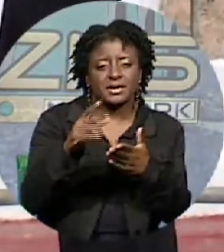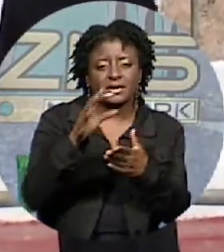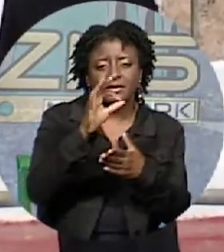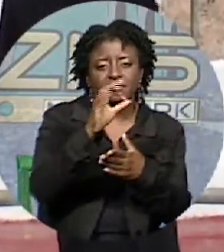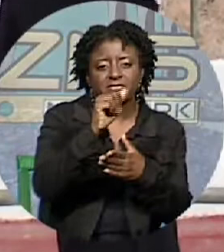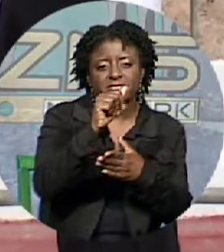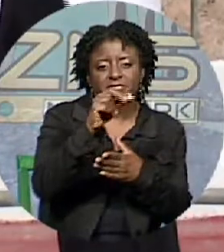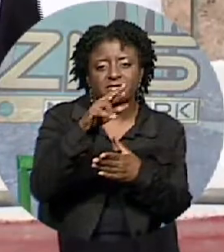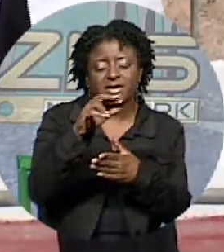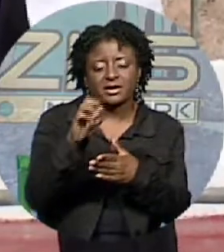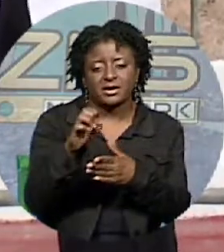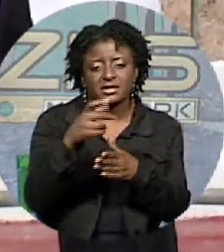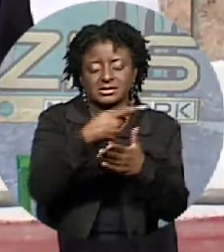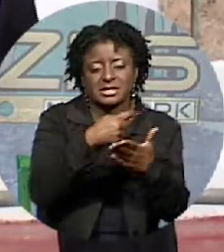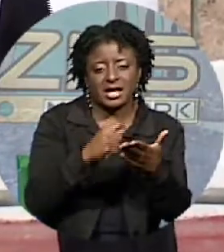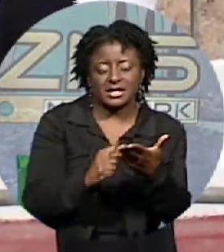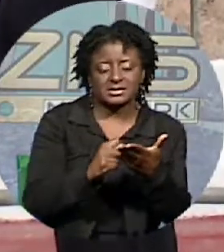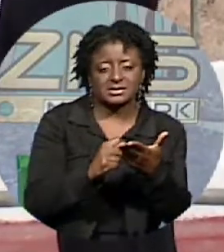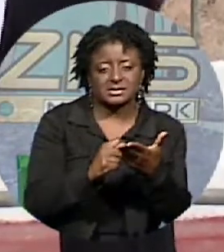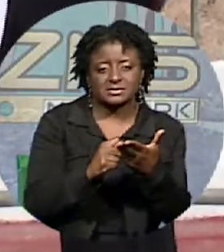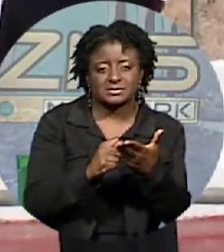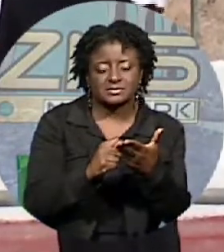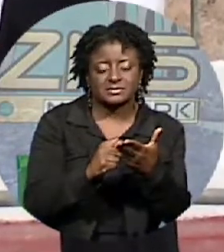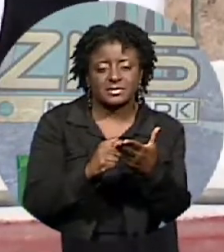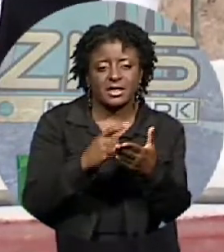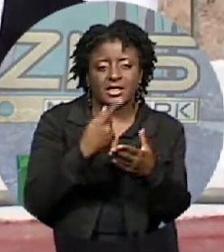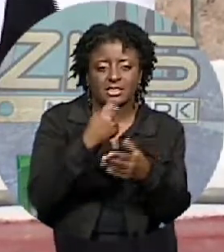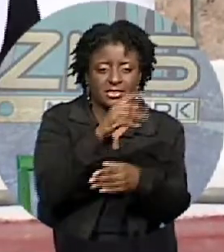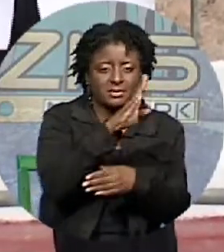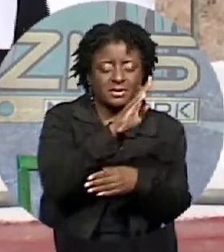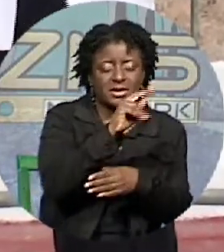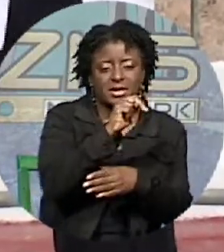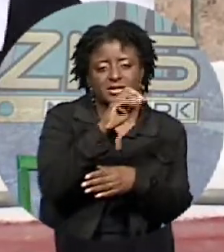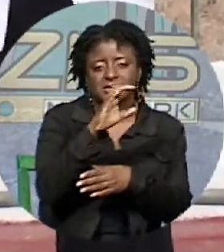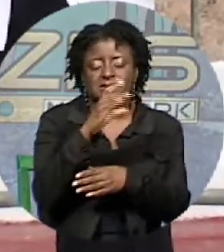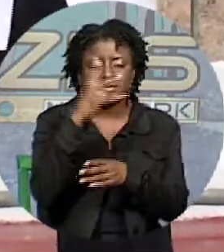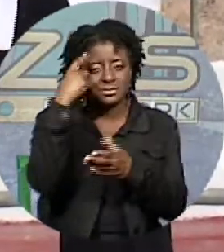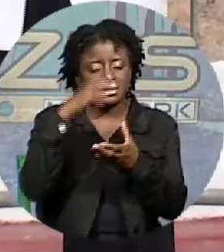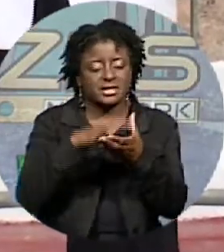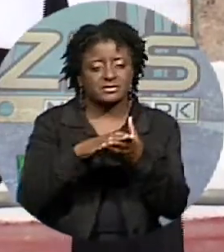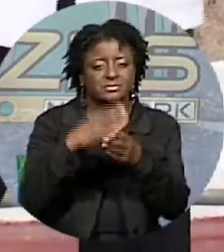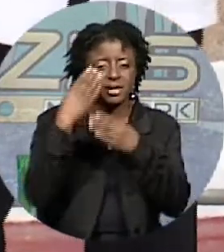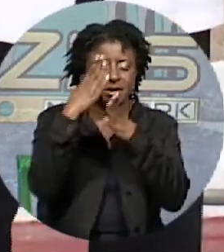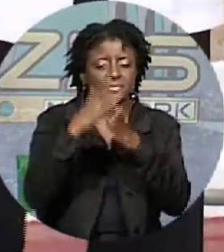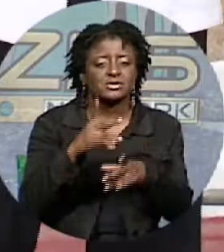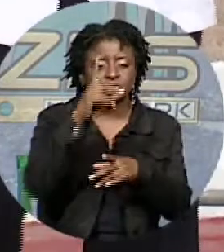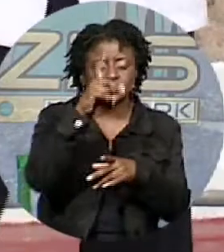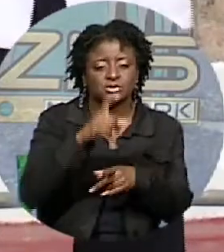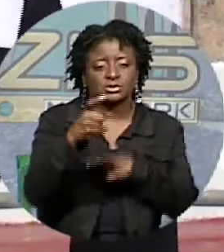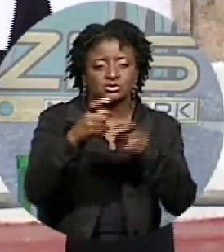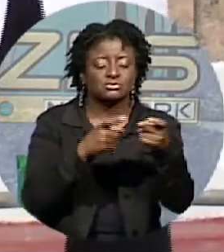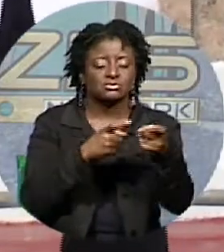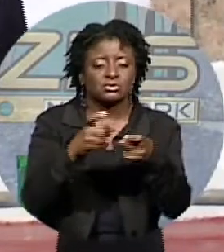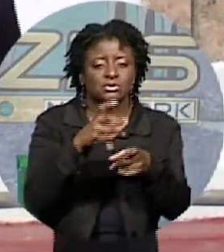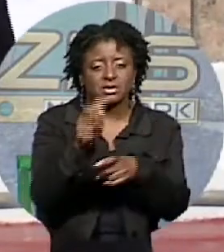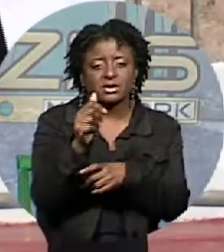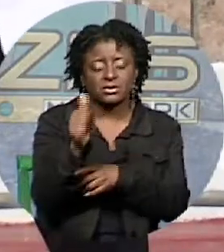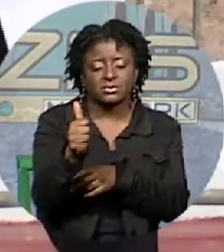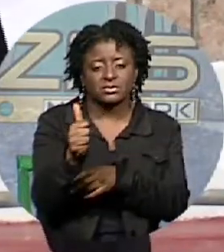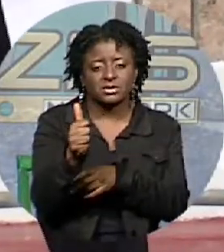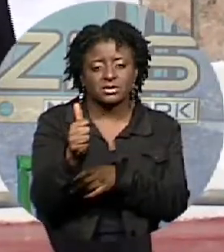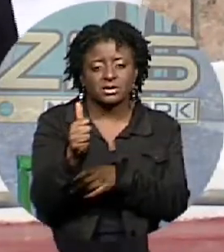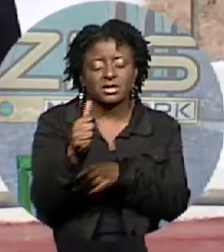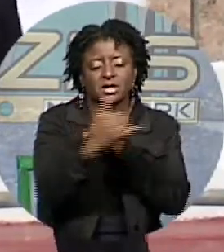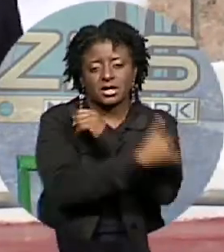business. The BNCC believes that Bahamians should be masters of their own country.